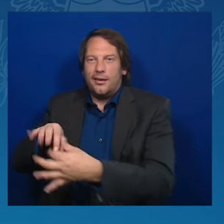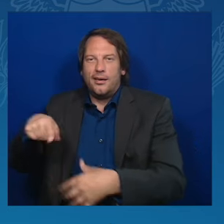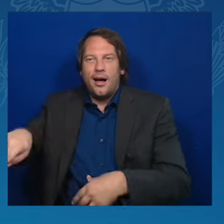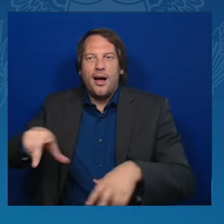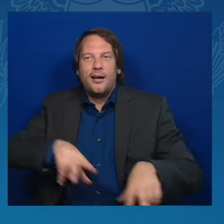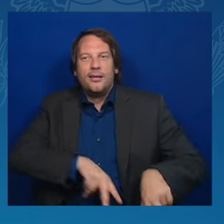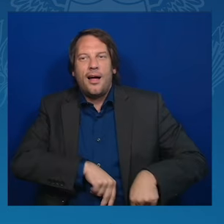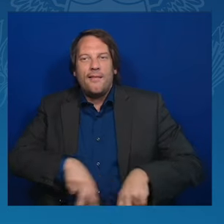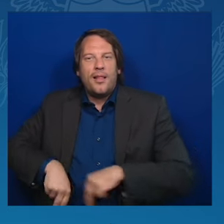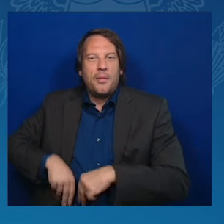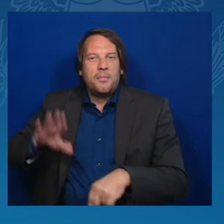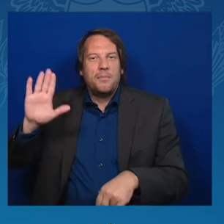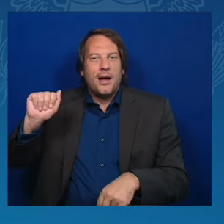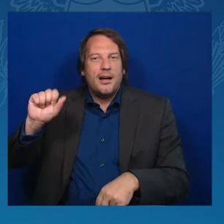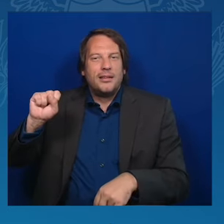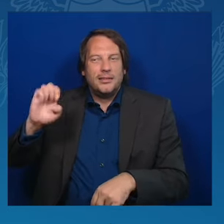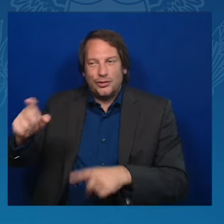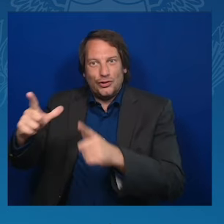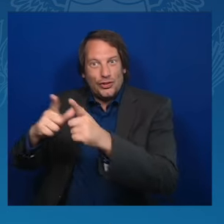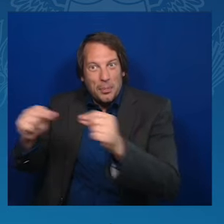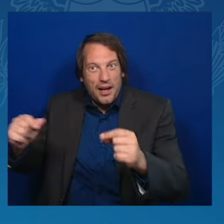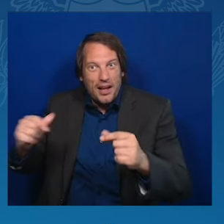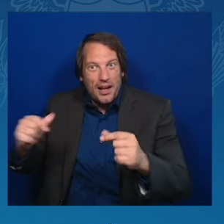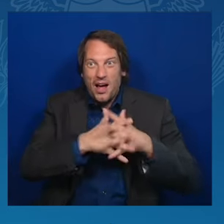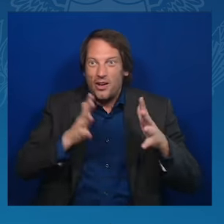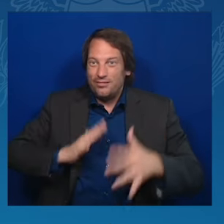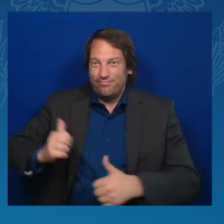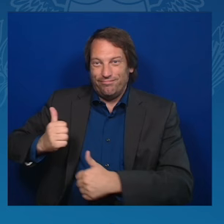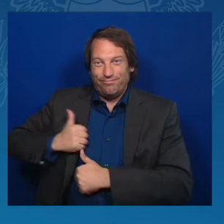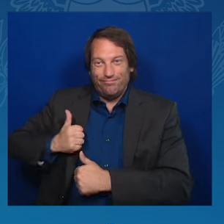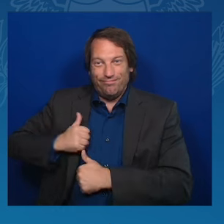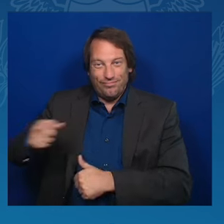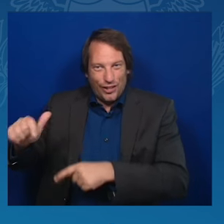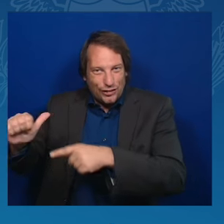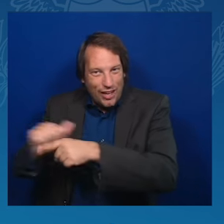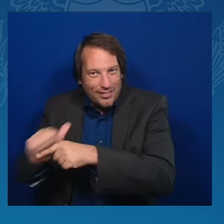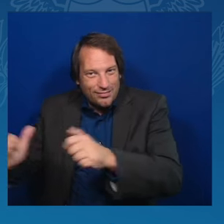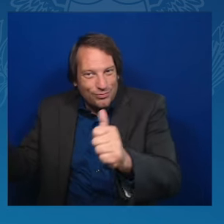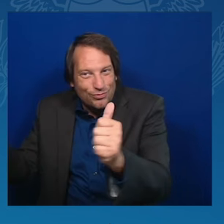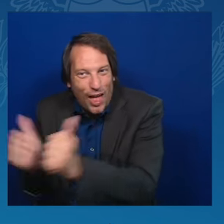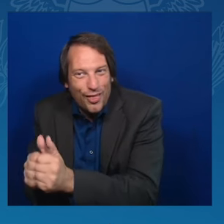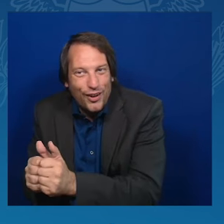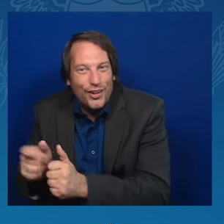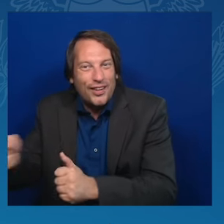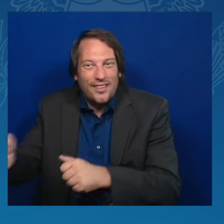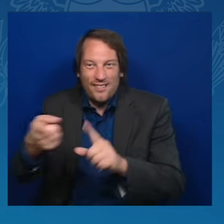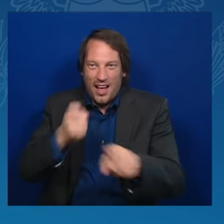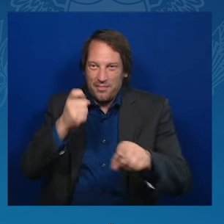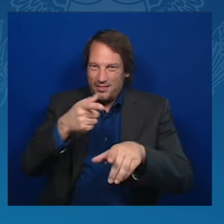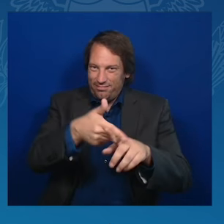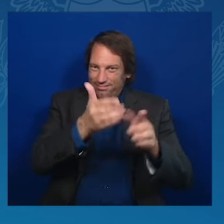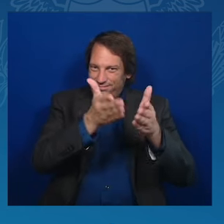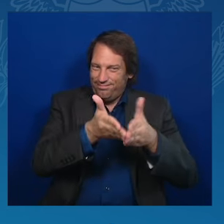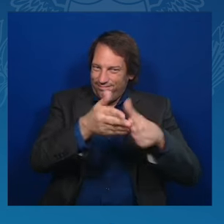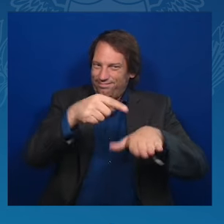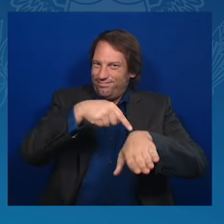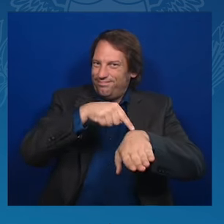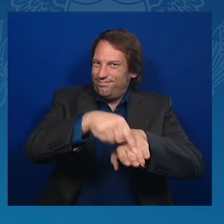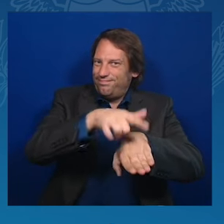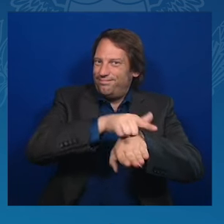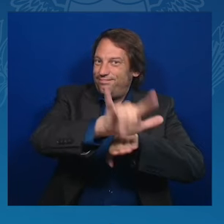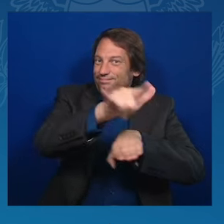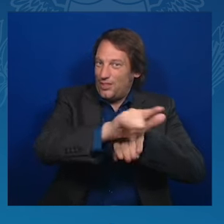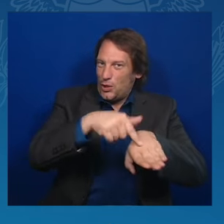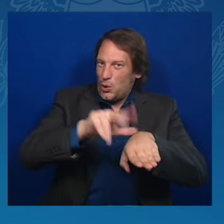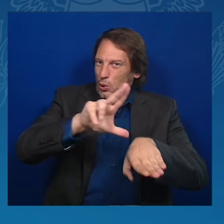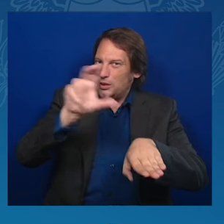side by side. From the flight deck of the USS Howard, I had the honor of addressing hundreds of American sailors